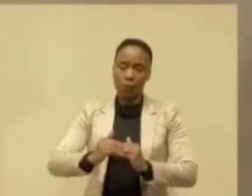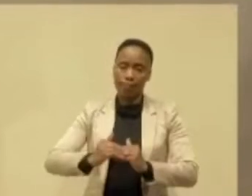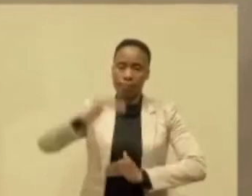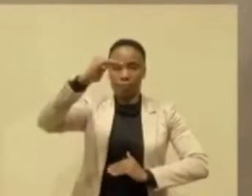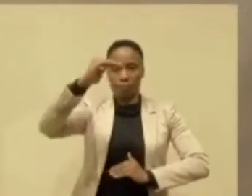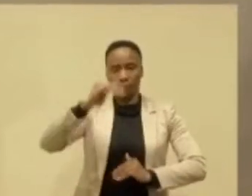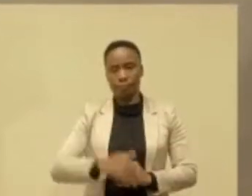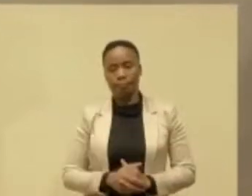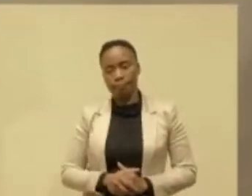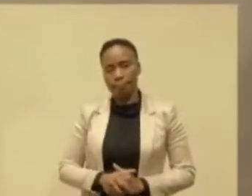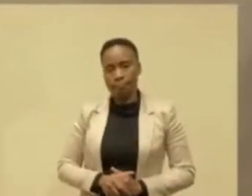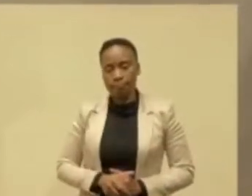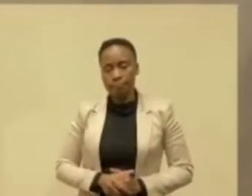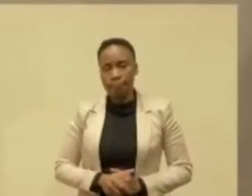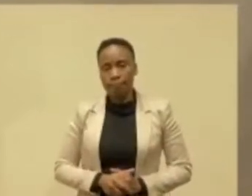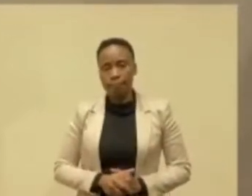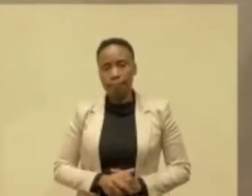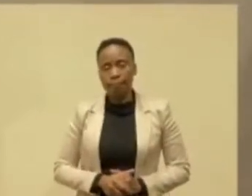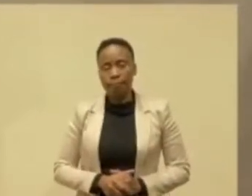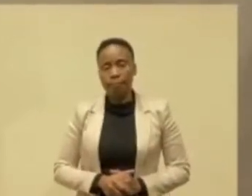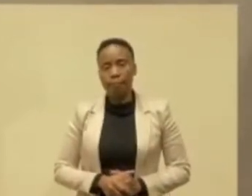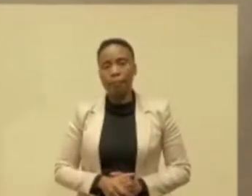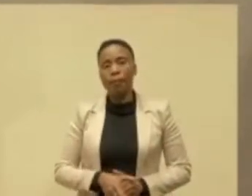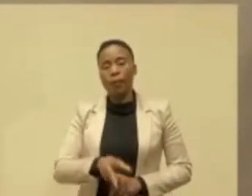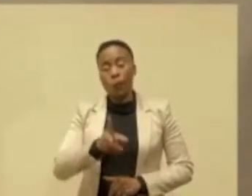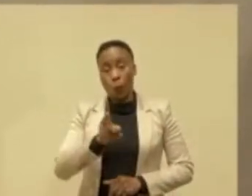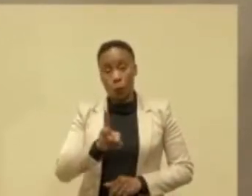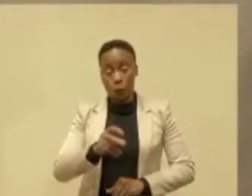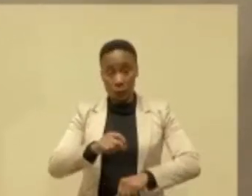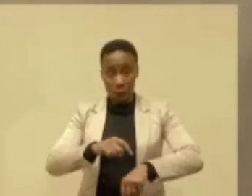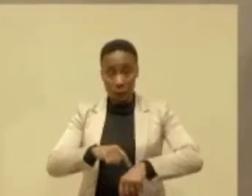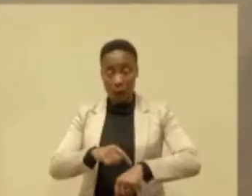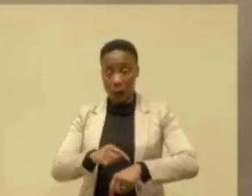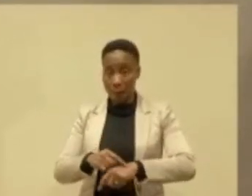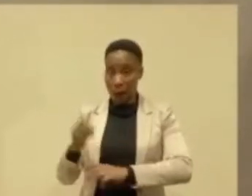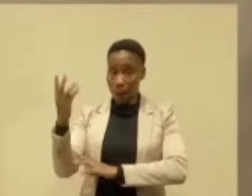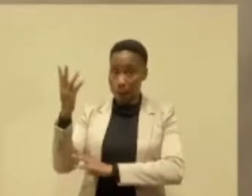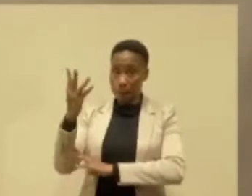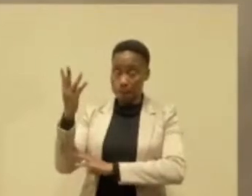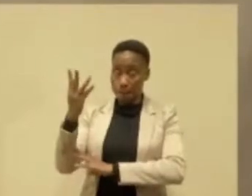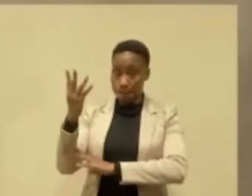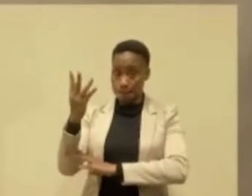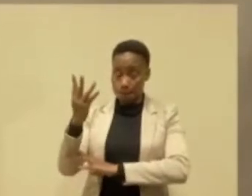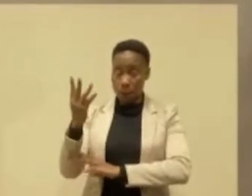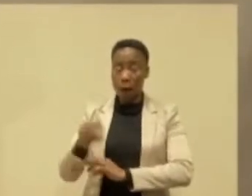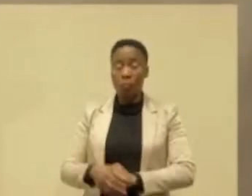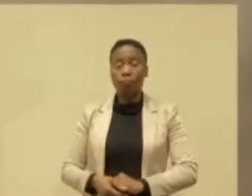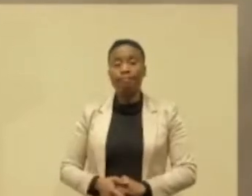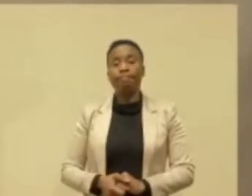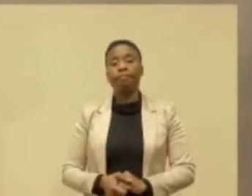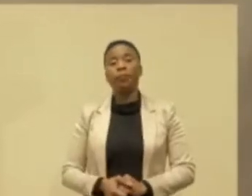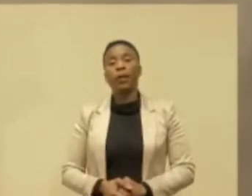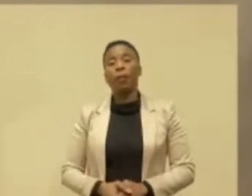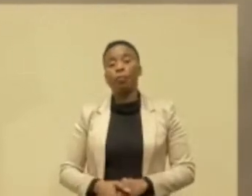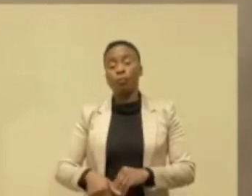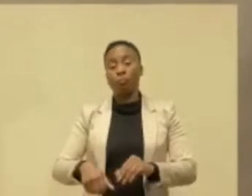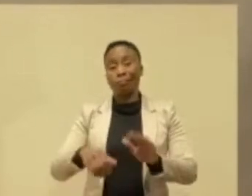forward but also as i tabled the presentation that's prepared on behalf of the premier